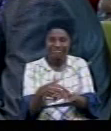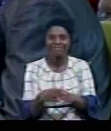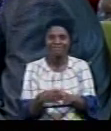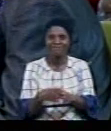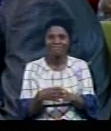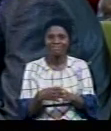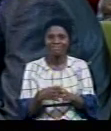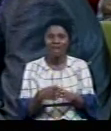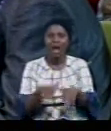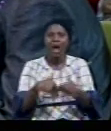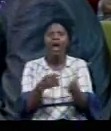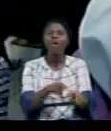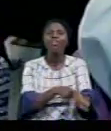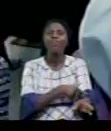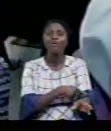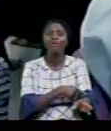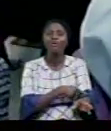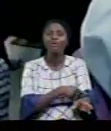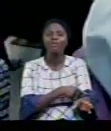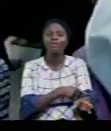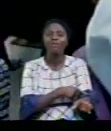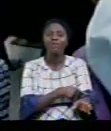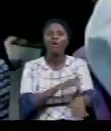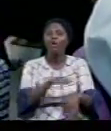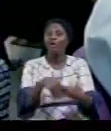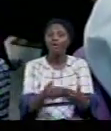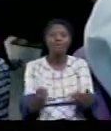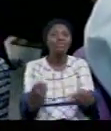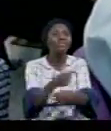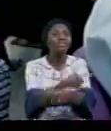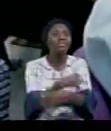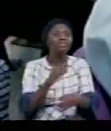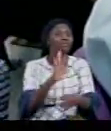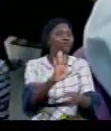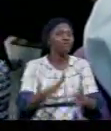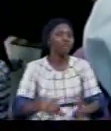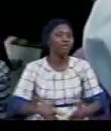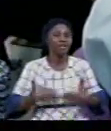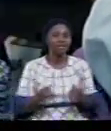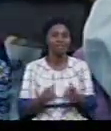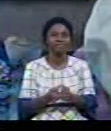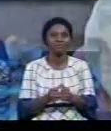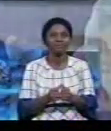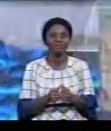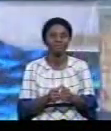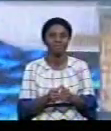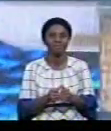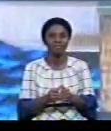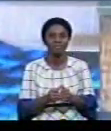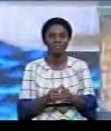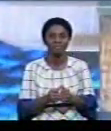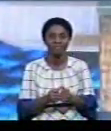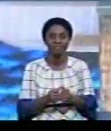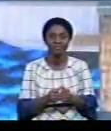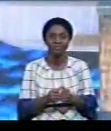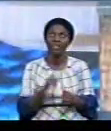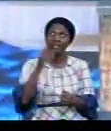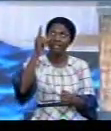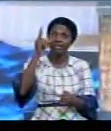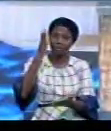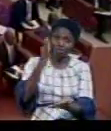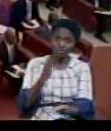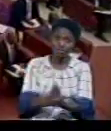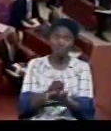How long? All the days of your life. He holds the storm and he will do it